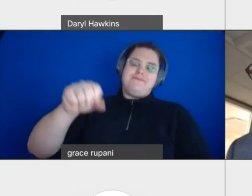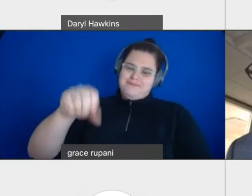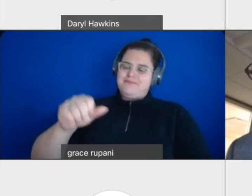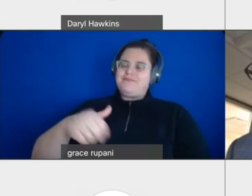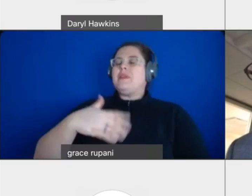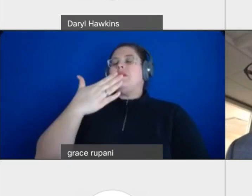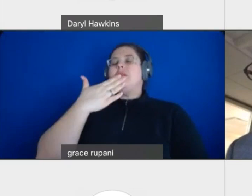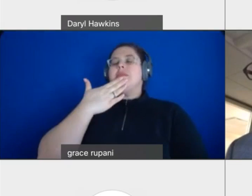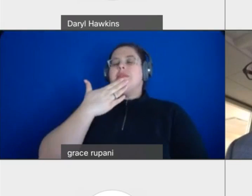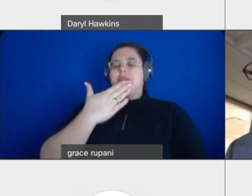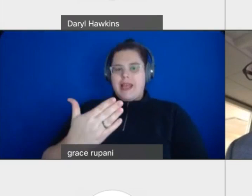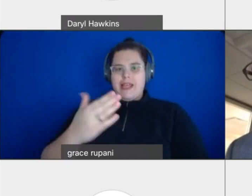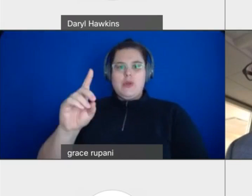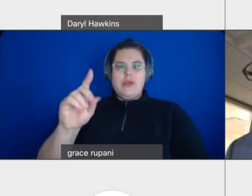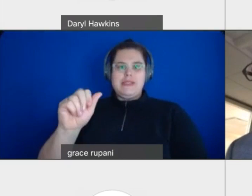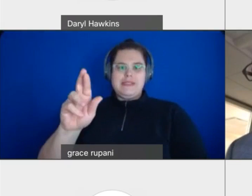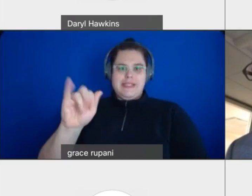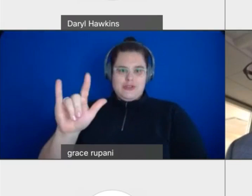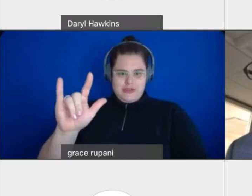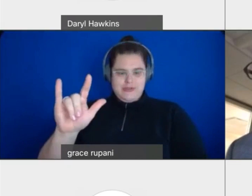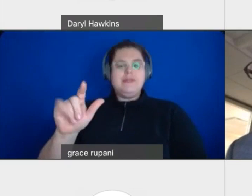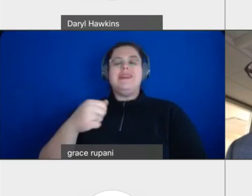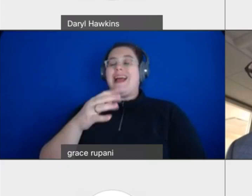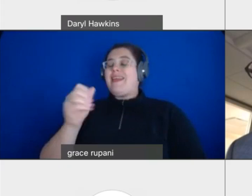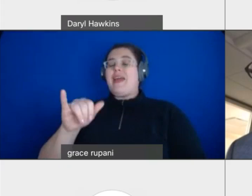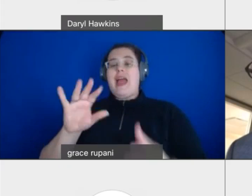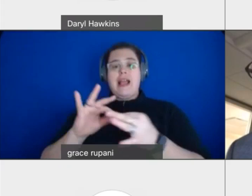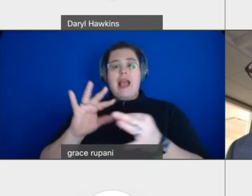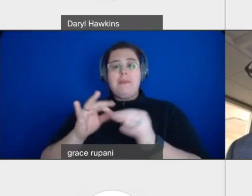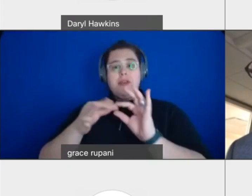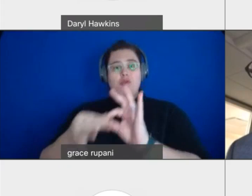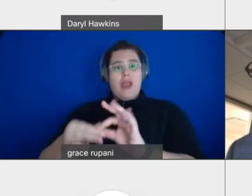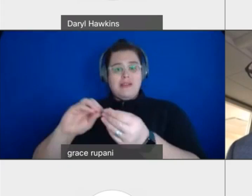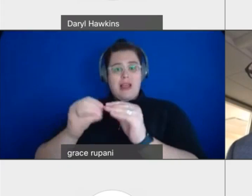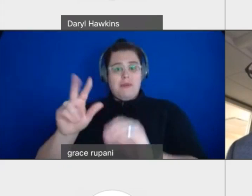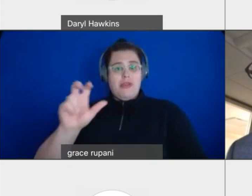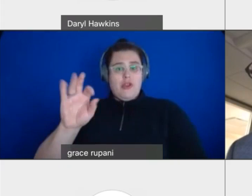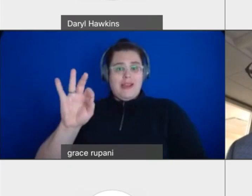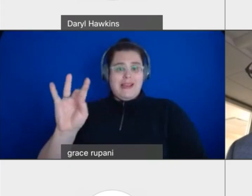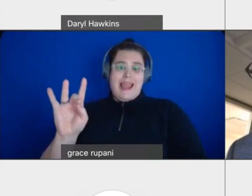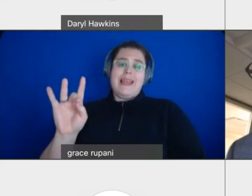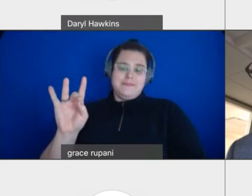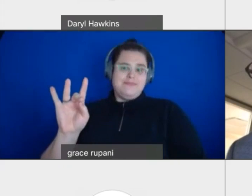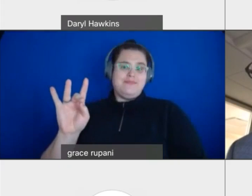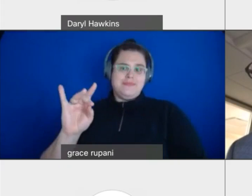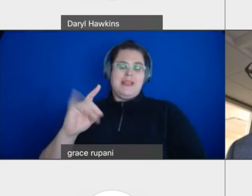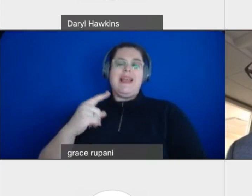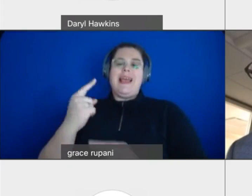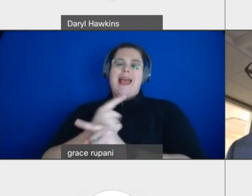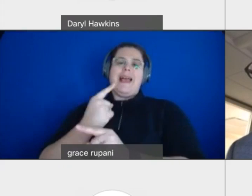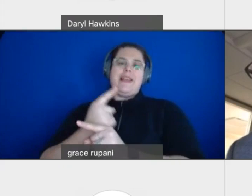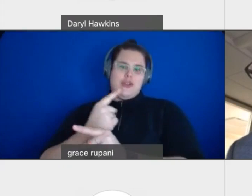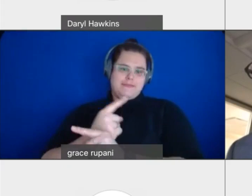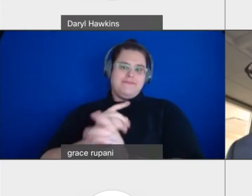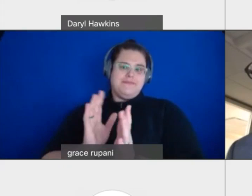the comment regarding the number 398, that is exactly accurate. And I apologize